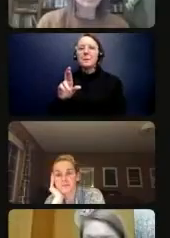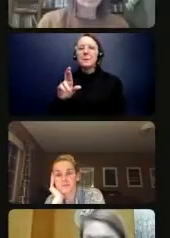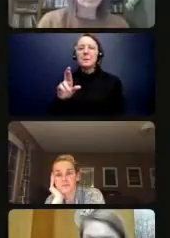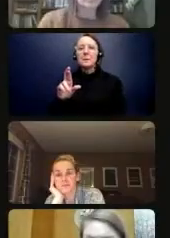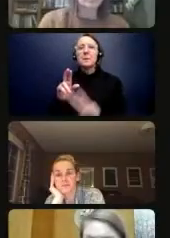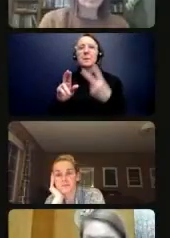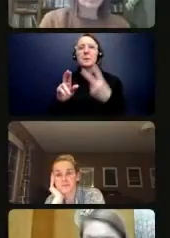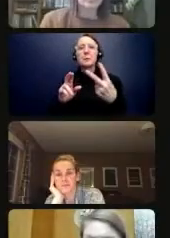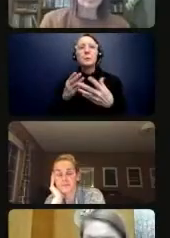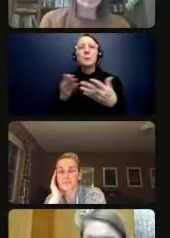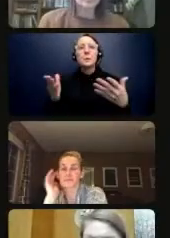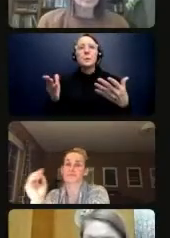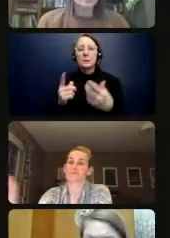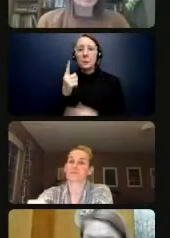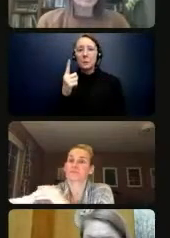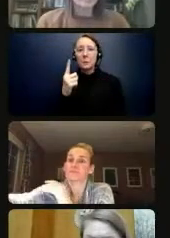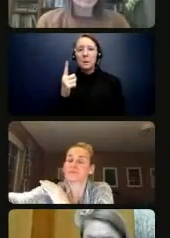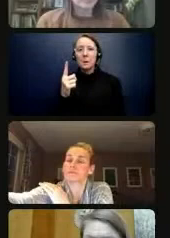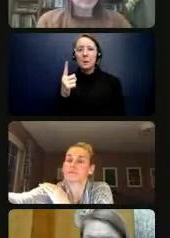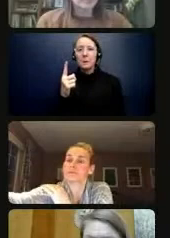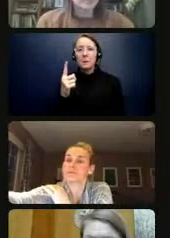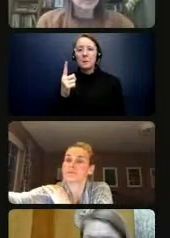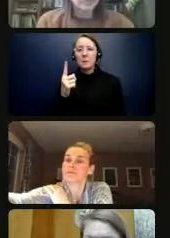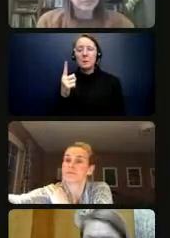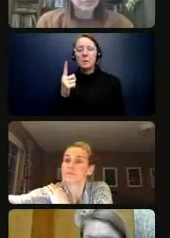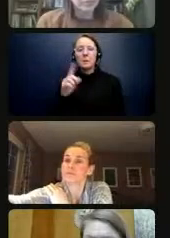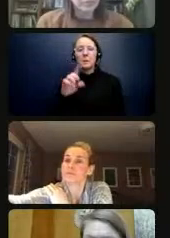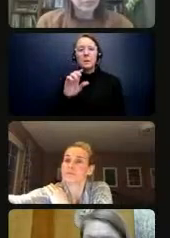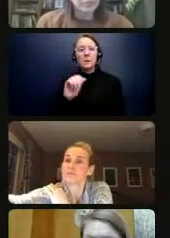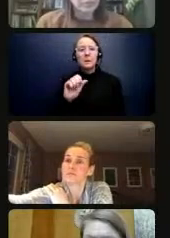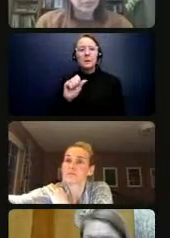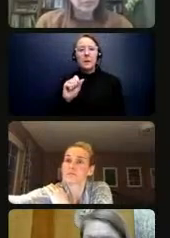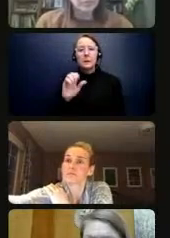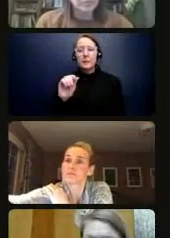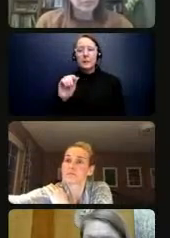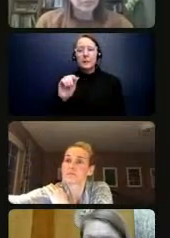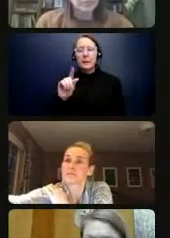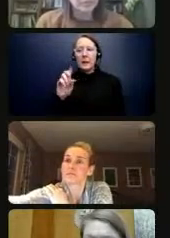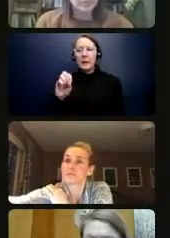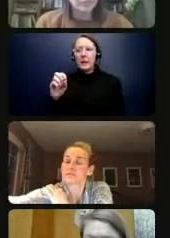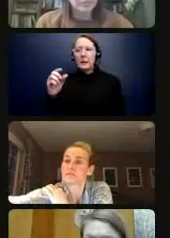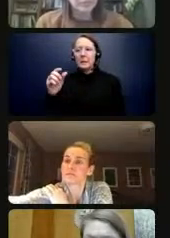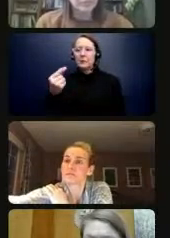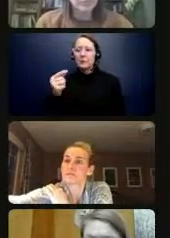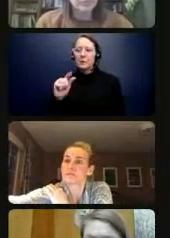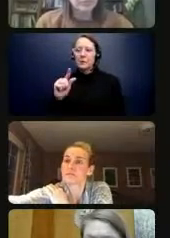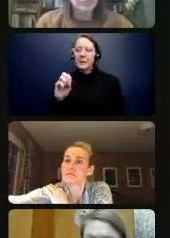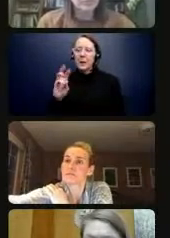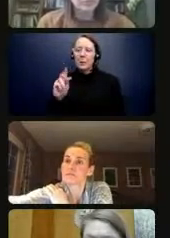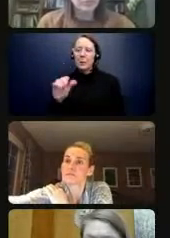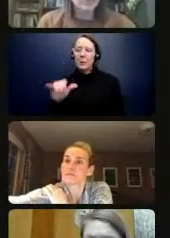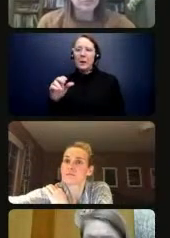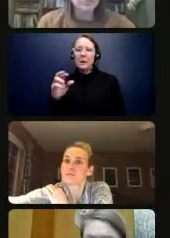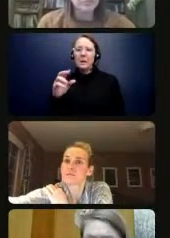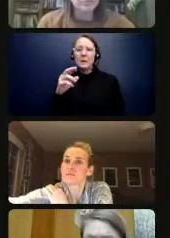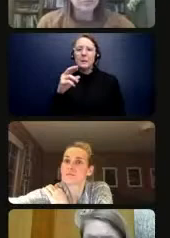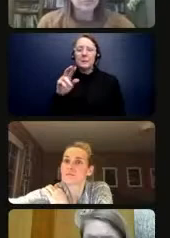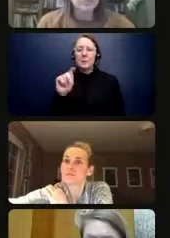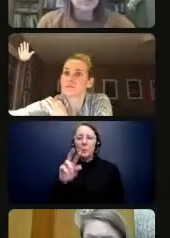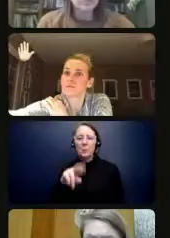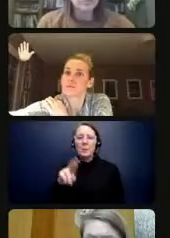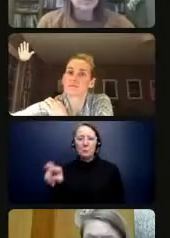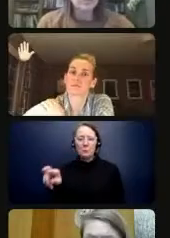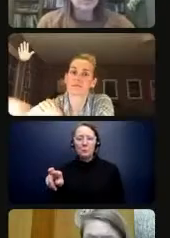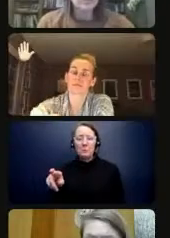Two things. One, Cascade Gateway Restroom, I've been out there and seen it, and I'm sure other councillors